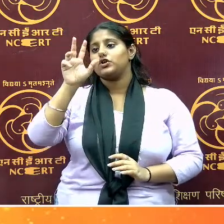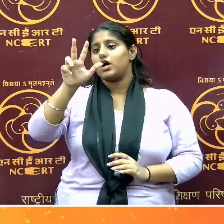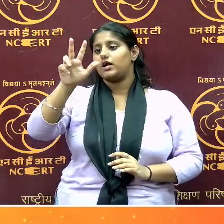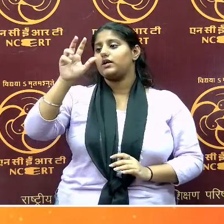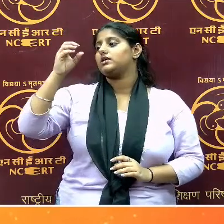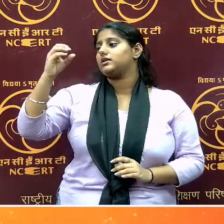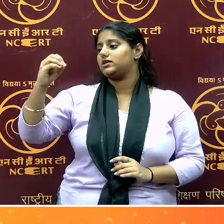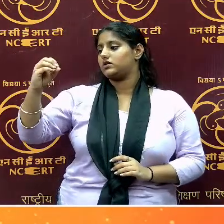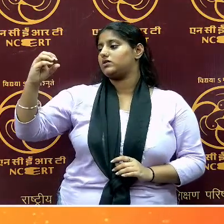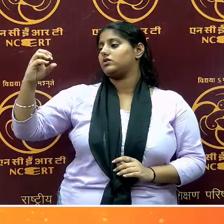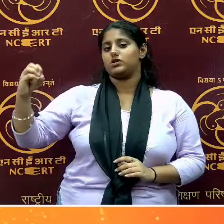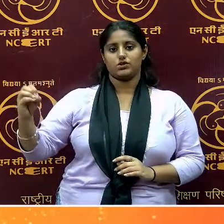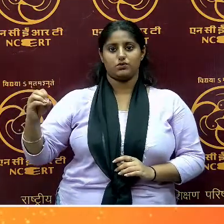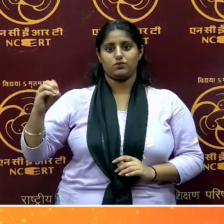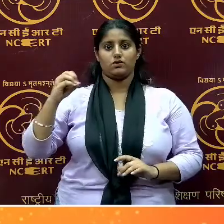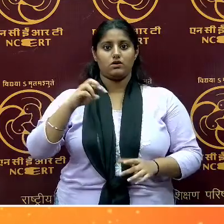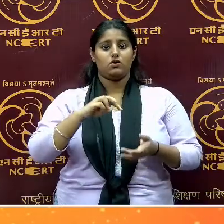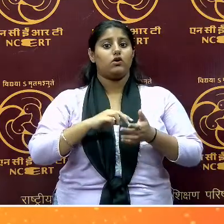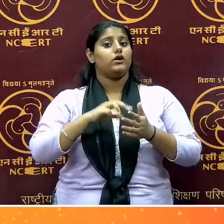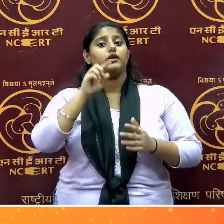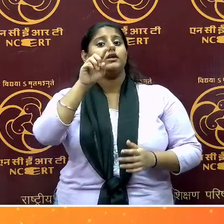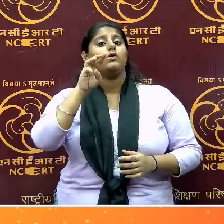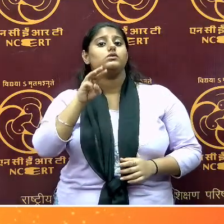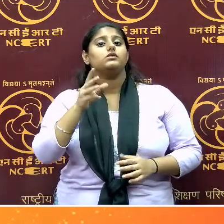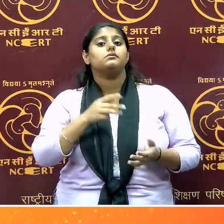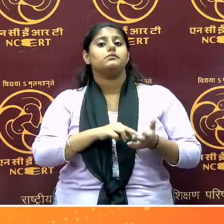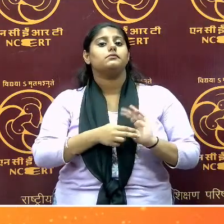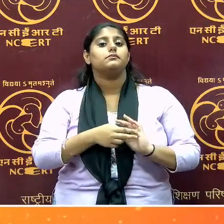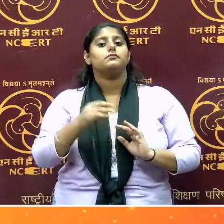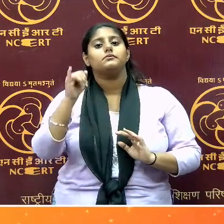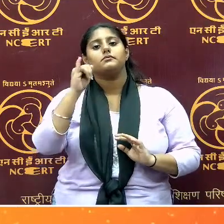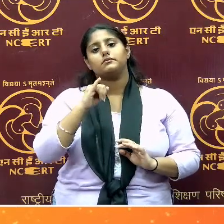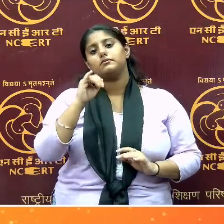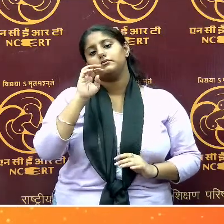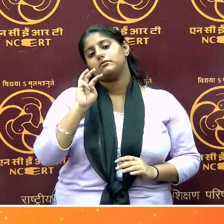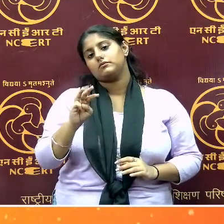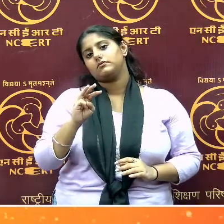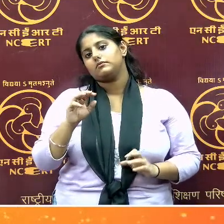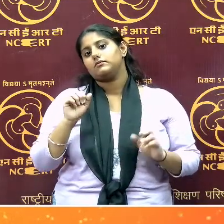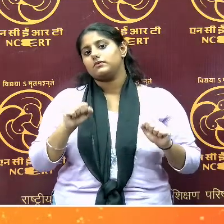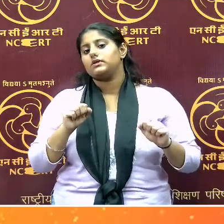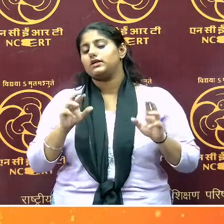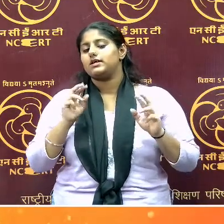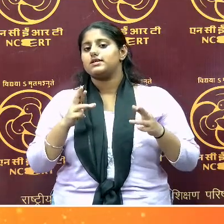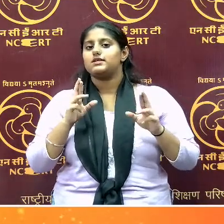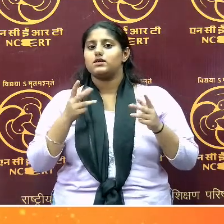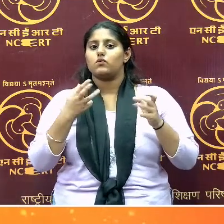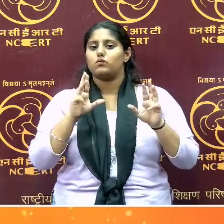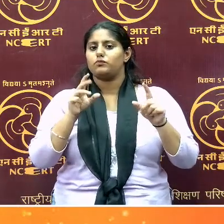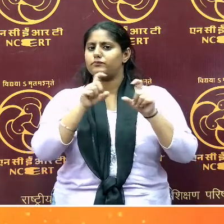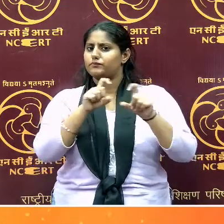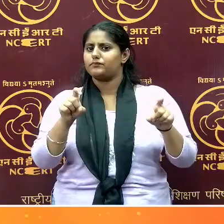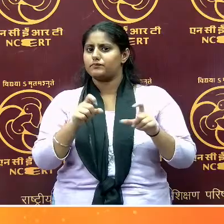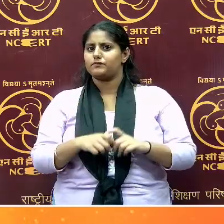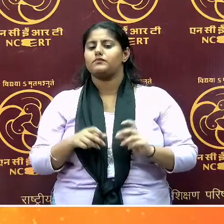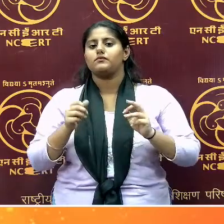5800. And what about the nearest 1000? 6000. It is, yes, 6000. I hope it is very clear now. Come